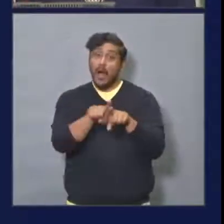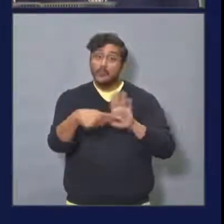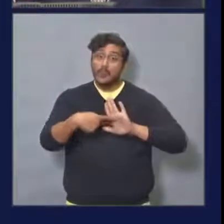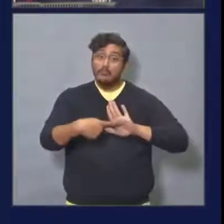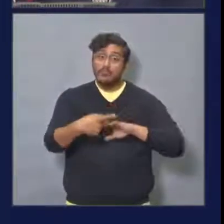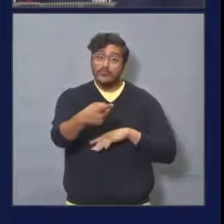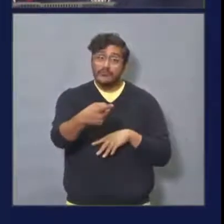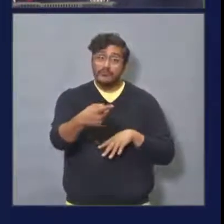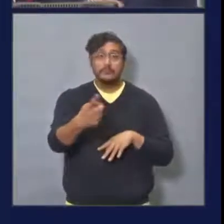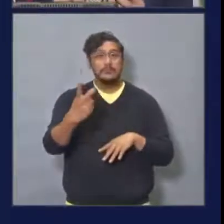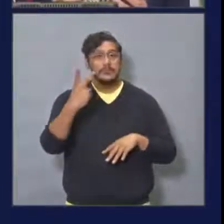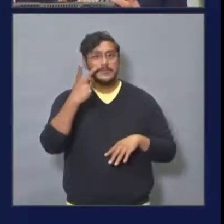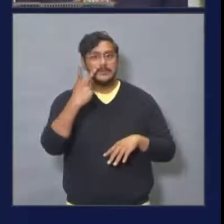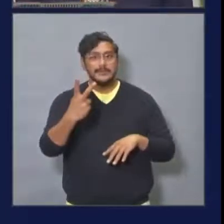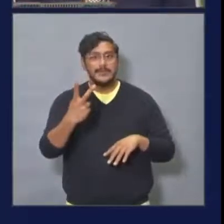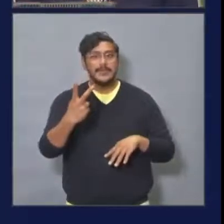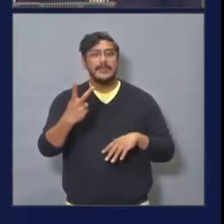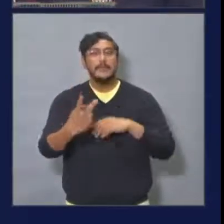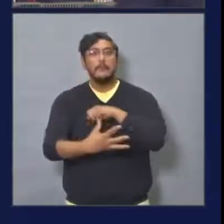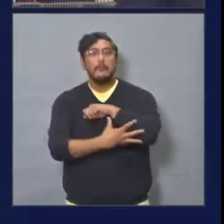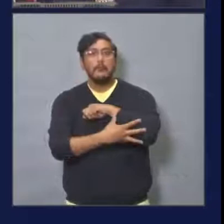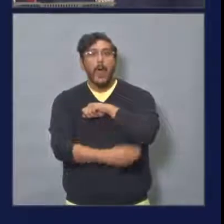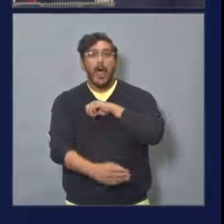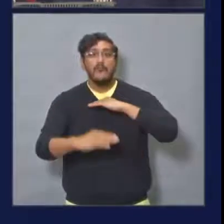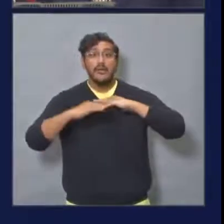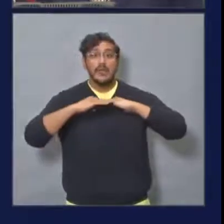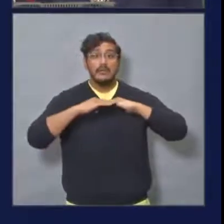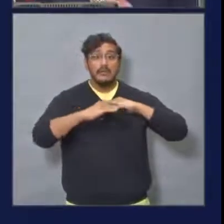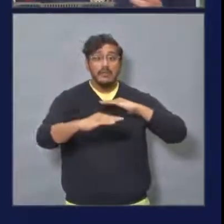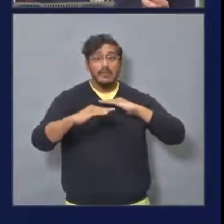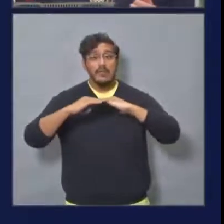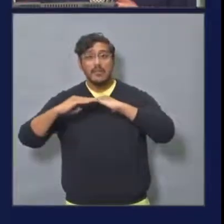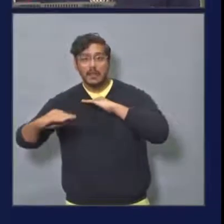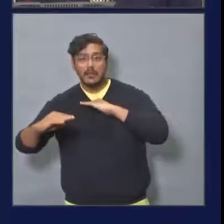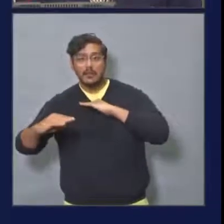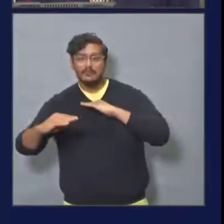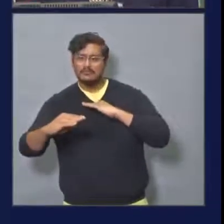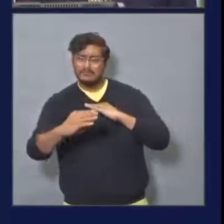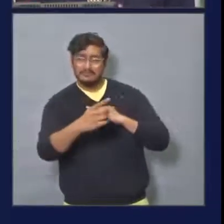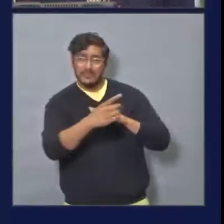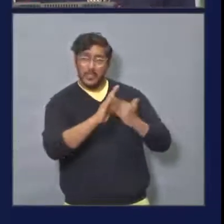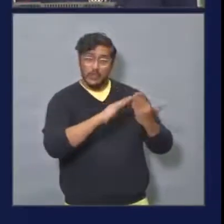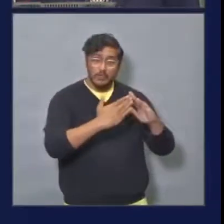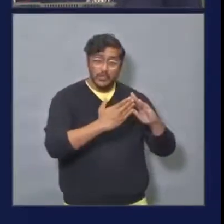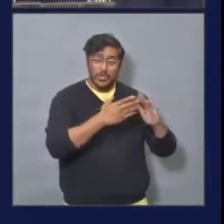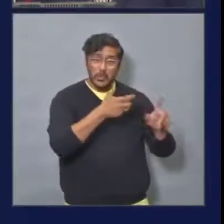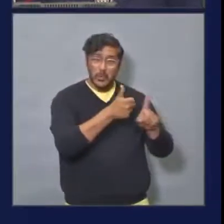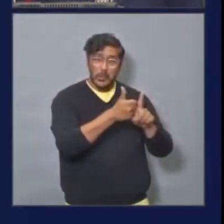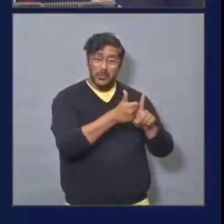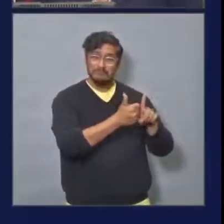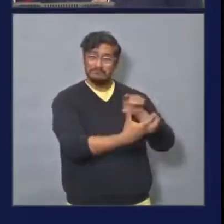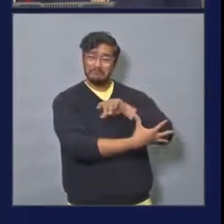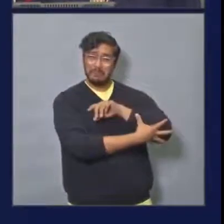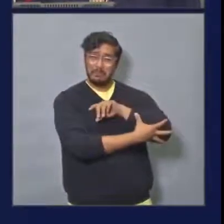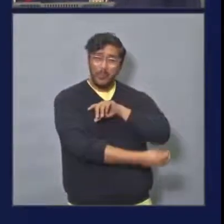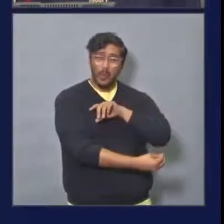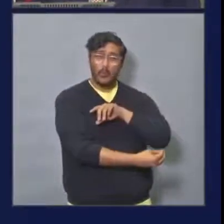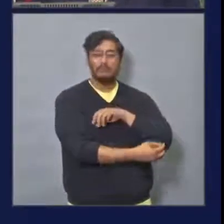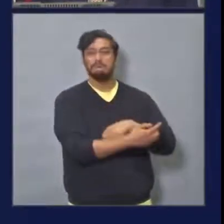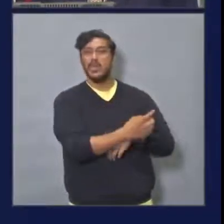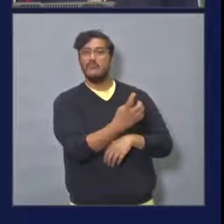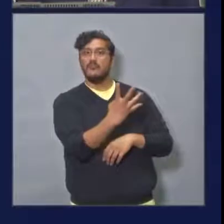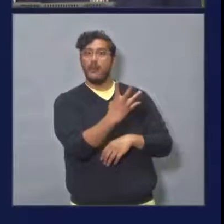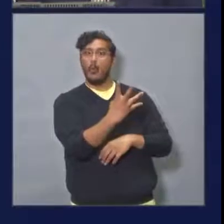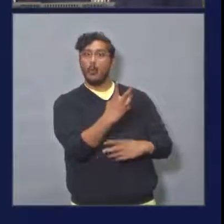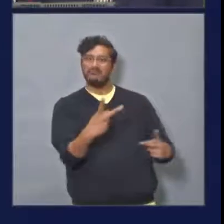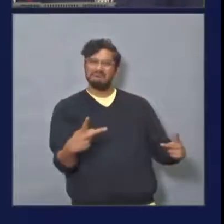at data by the poverty rates in communities, communities with high levels of poverty continue to have 4 times the